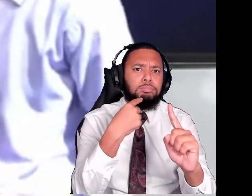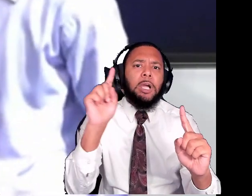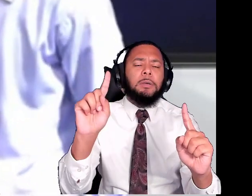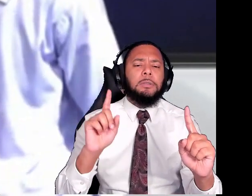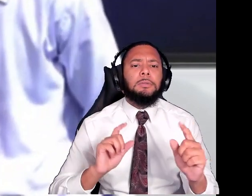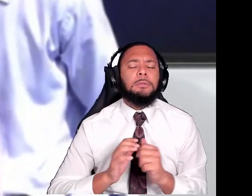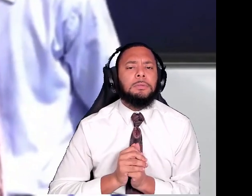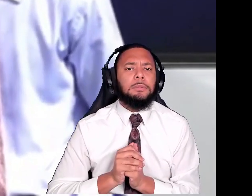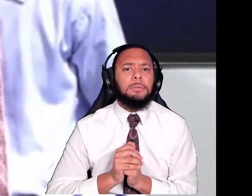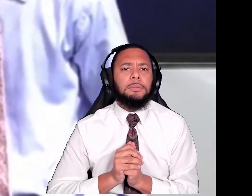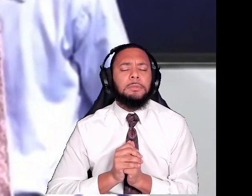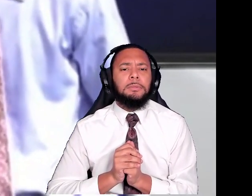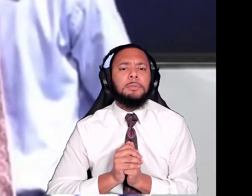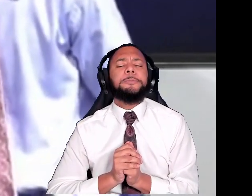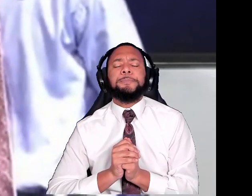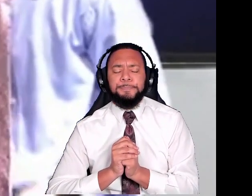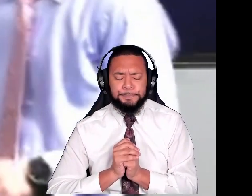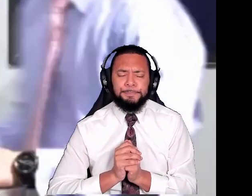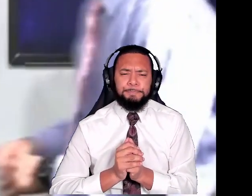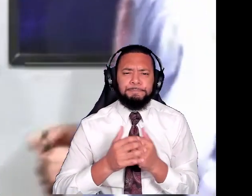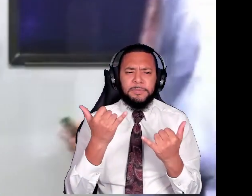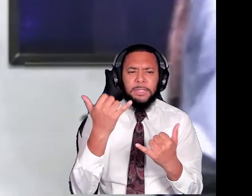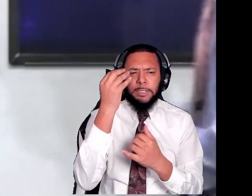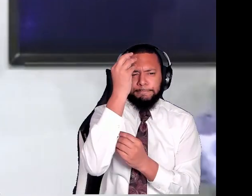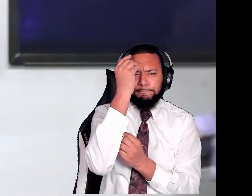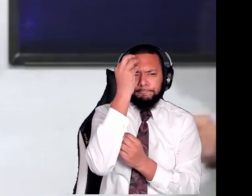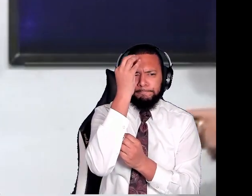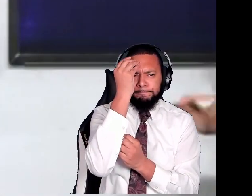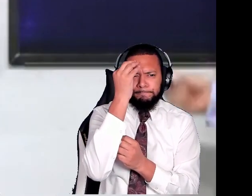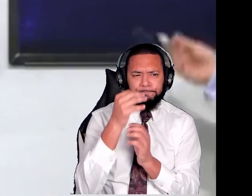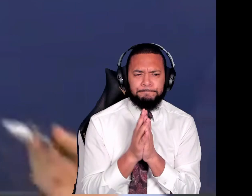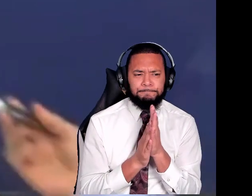So let's think about this for a moment.